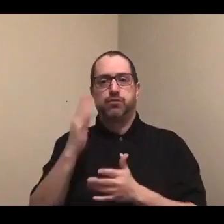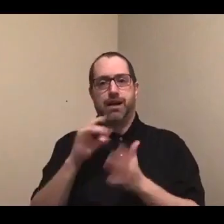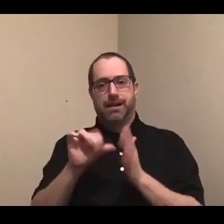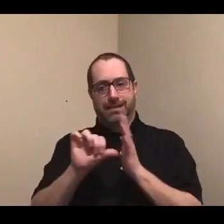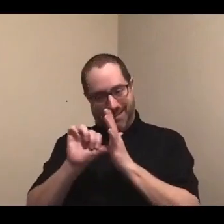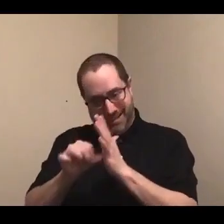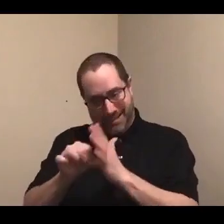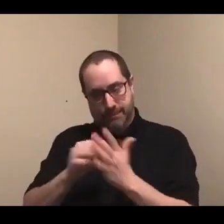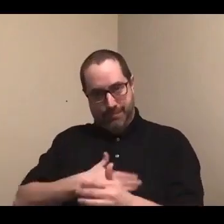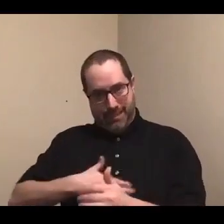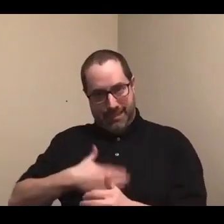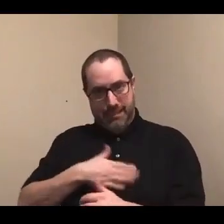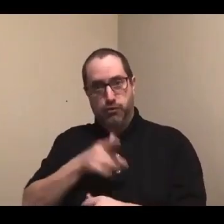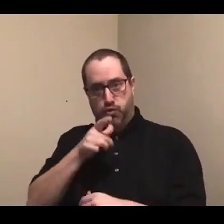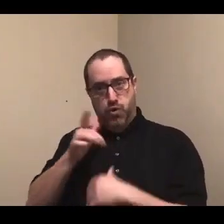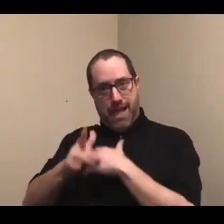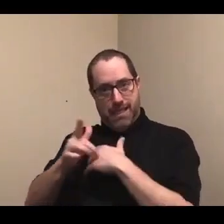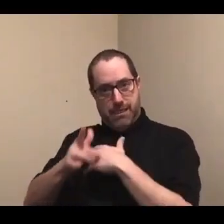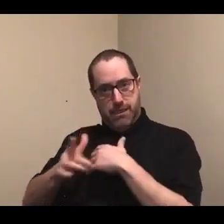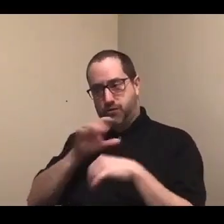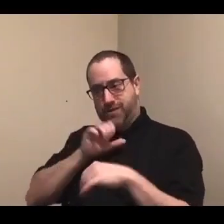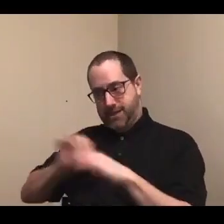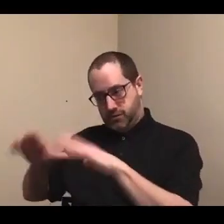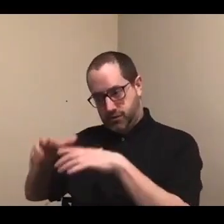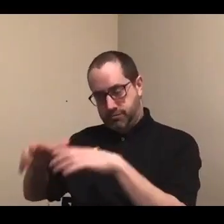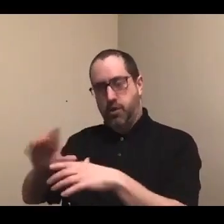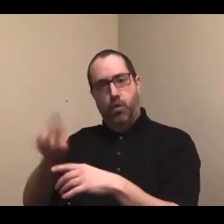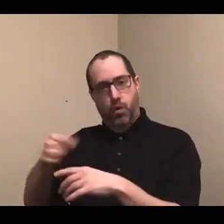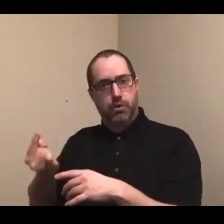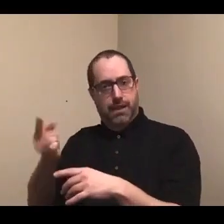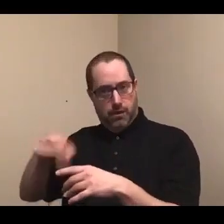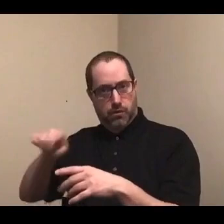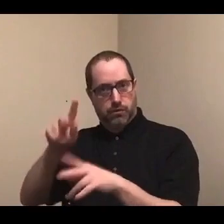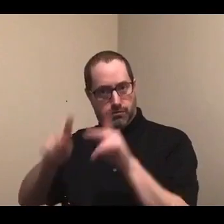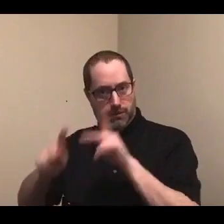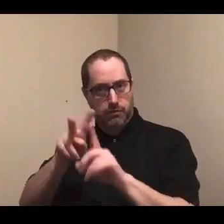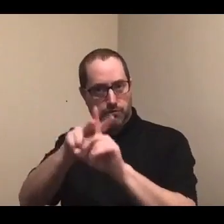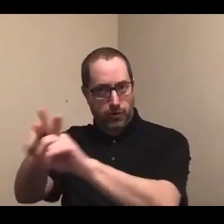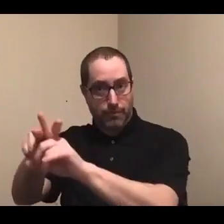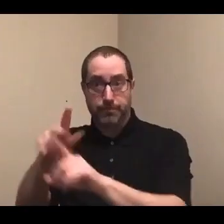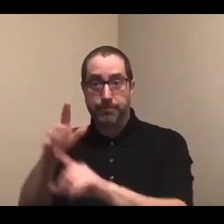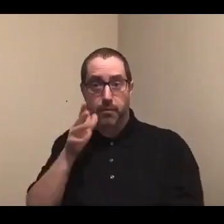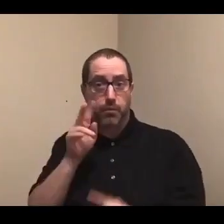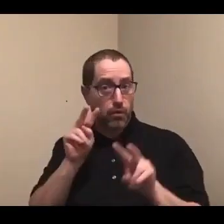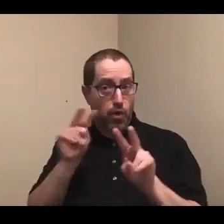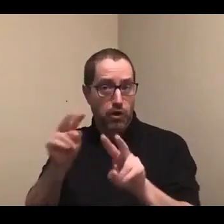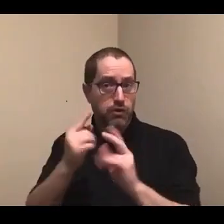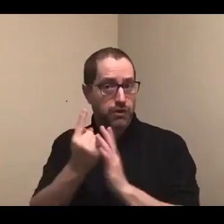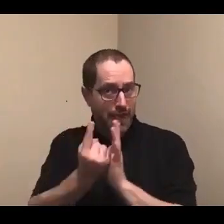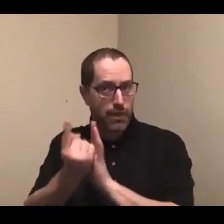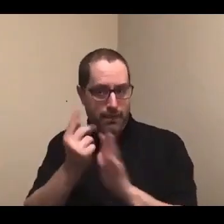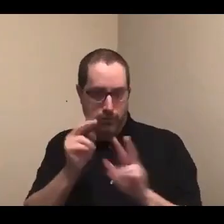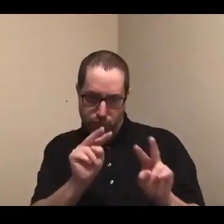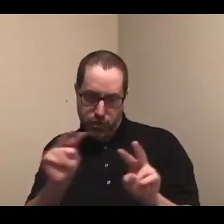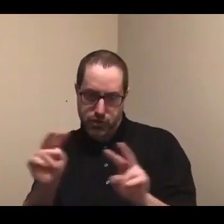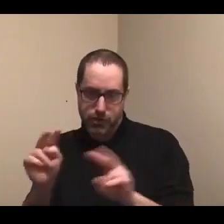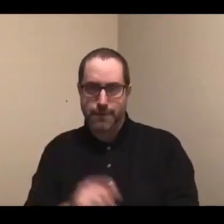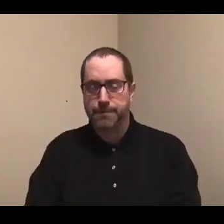get through the system and get to learn how it's performing, and we'll monitor that on an hourly basis. And I'll just add into that. That's why we picked